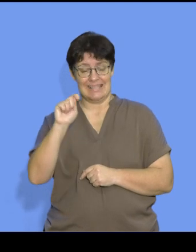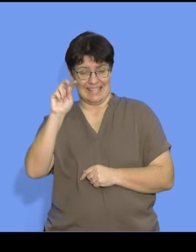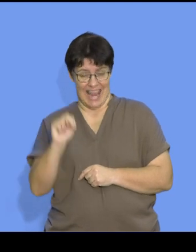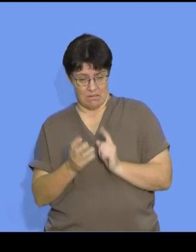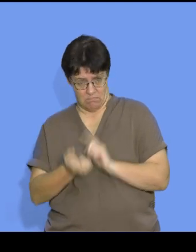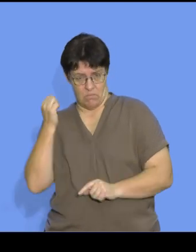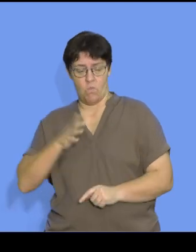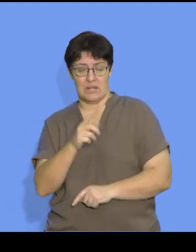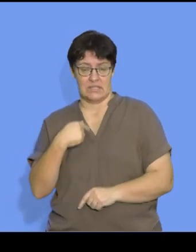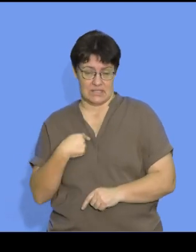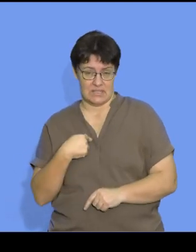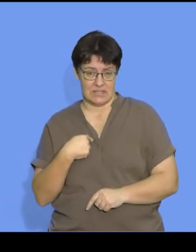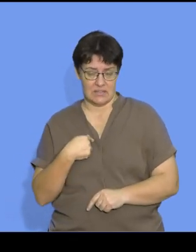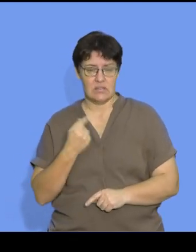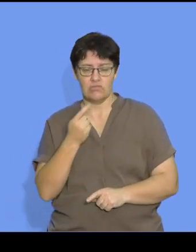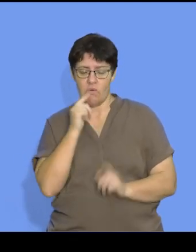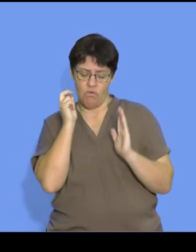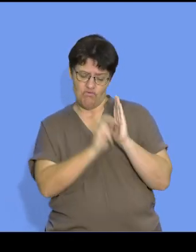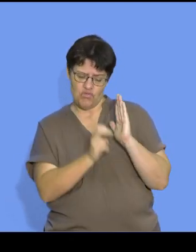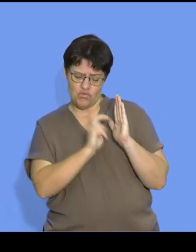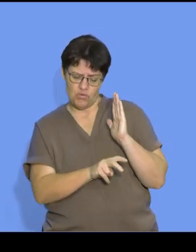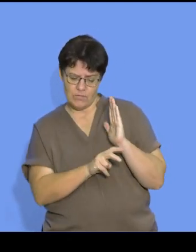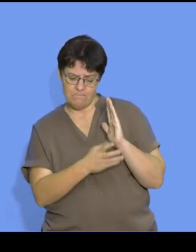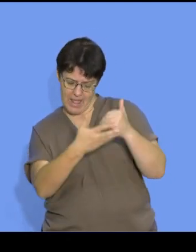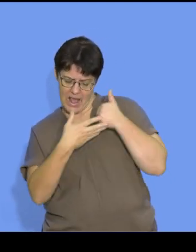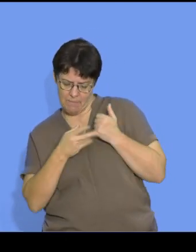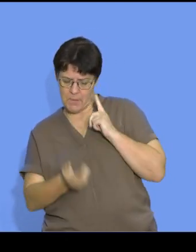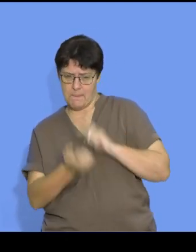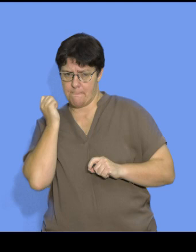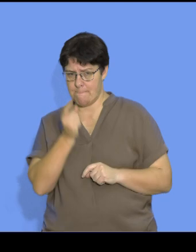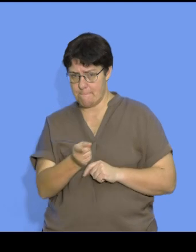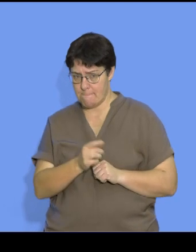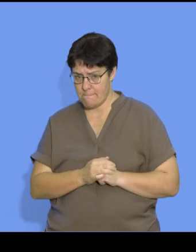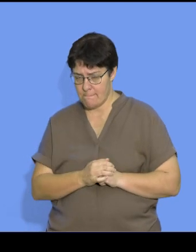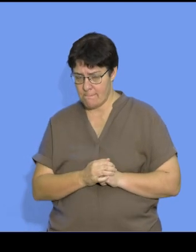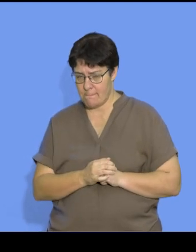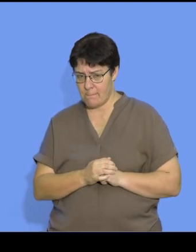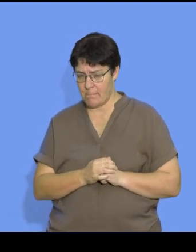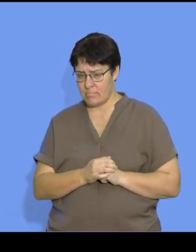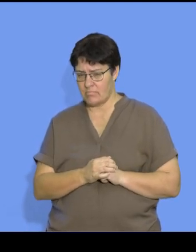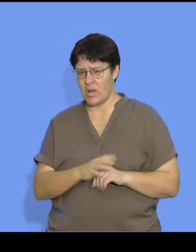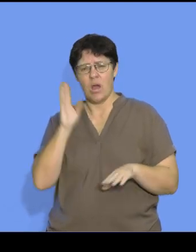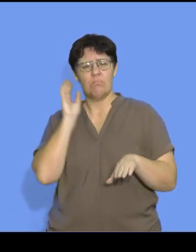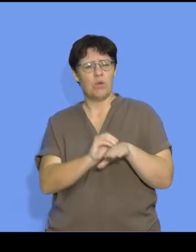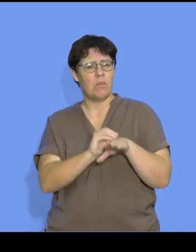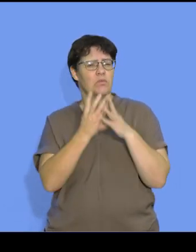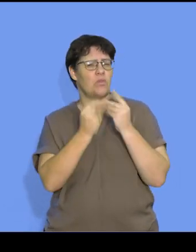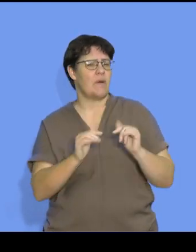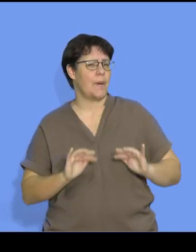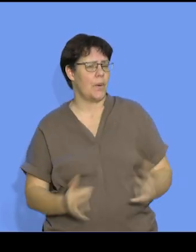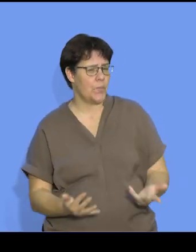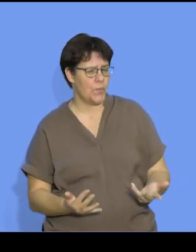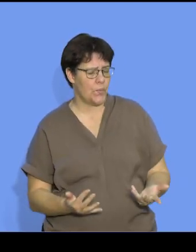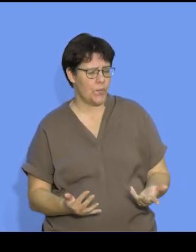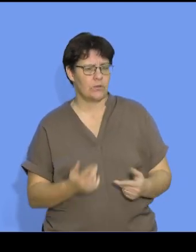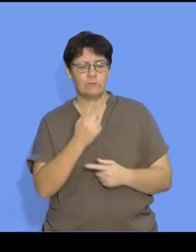So I need a mathematical rule that is going to help me. Now, just as a problem-solving strategy,